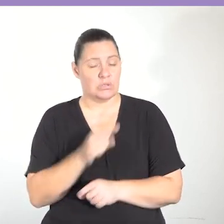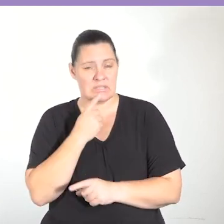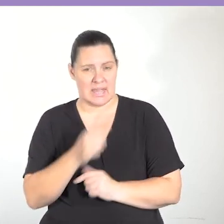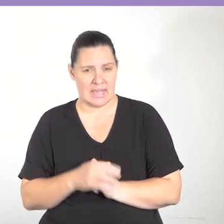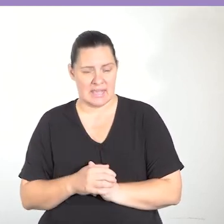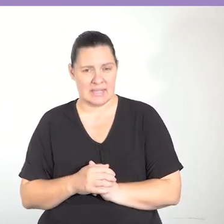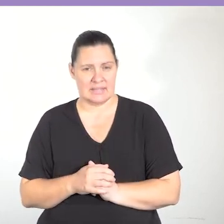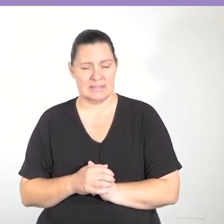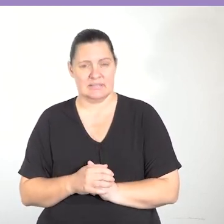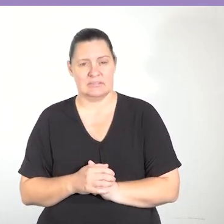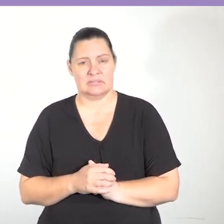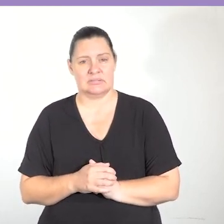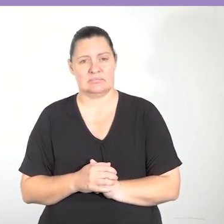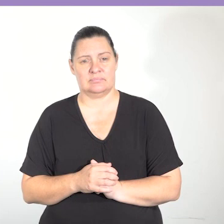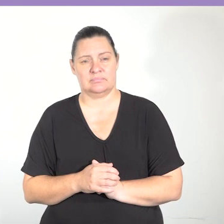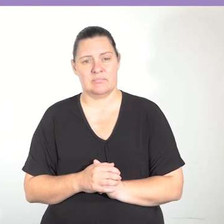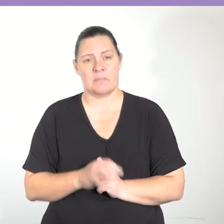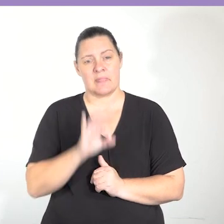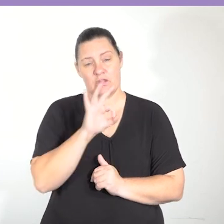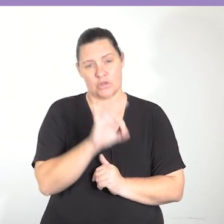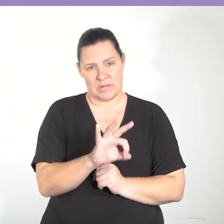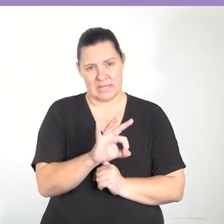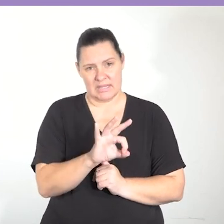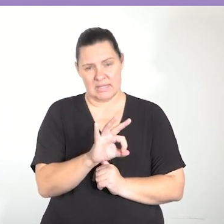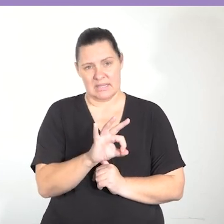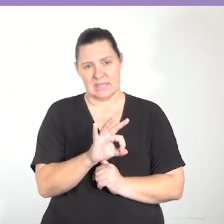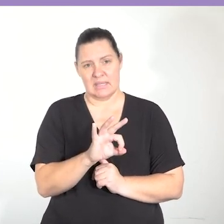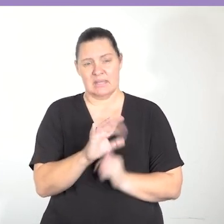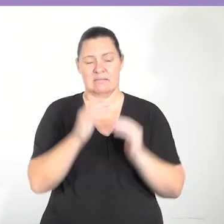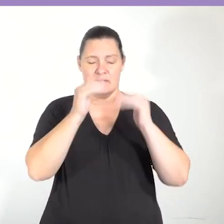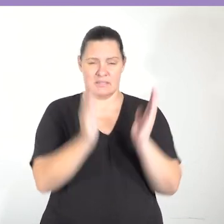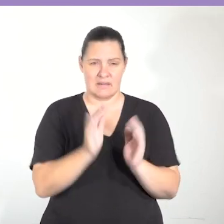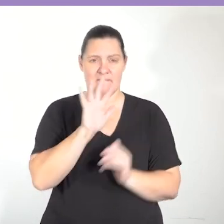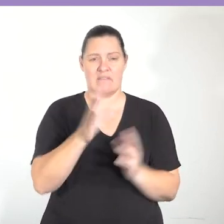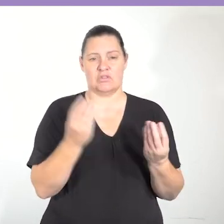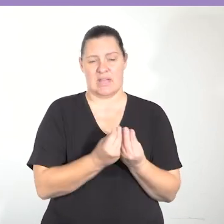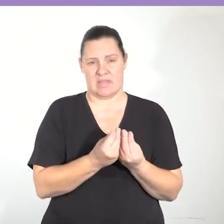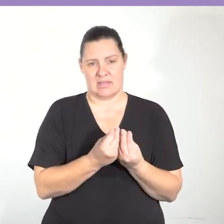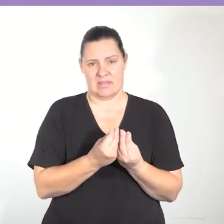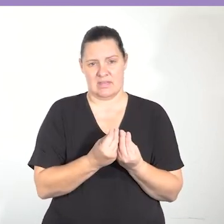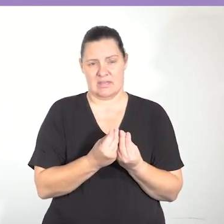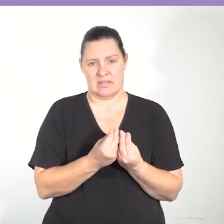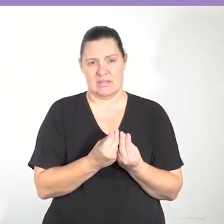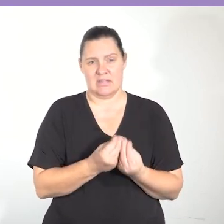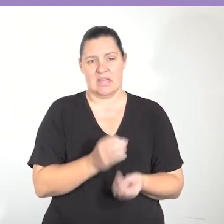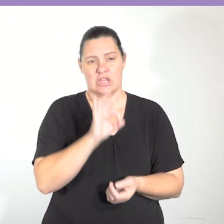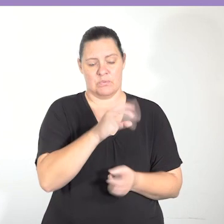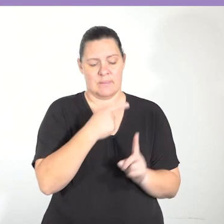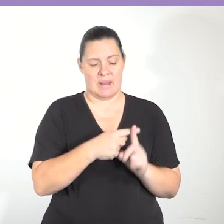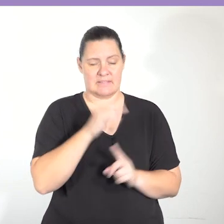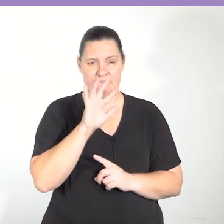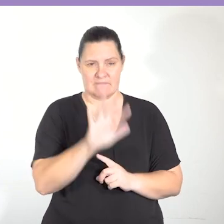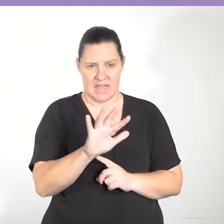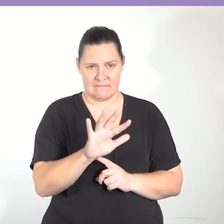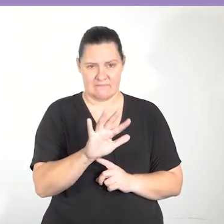that you can actually associate the 3 and the 5 together. So this would be the 3